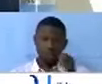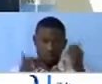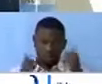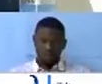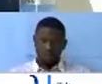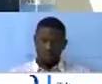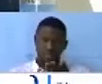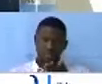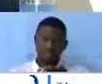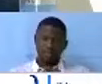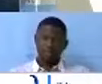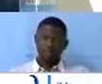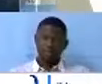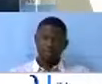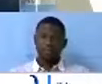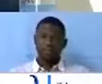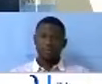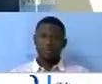What do you say?